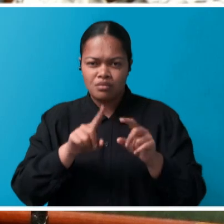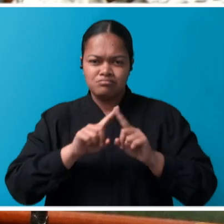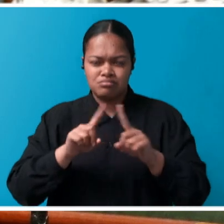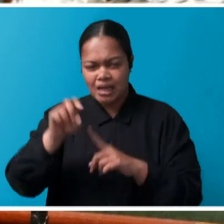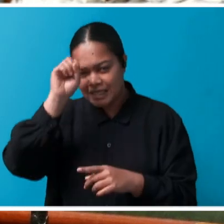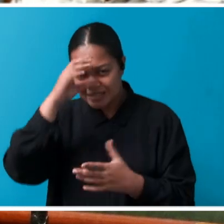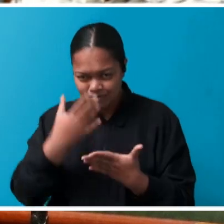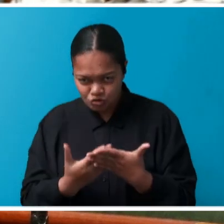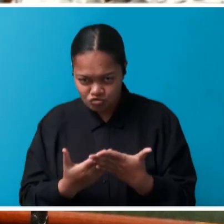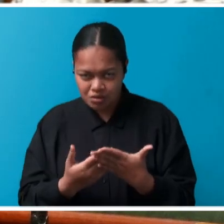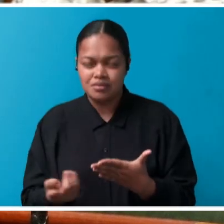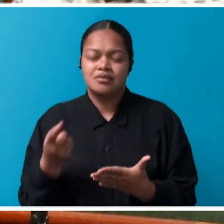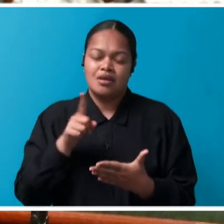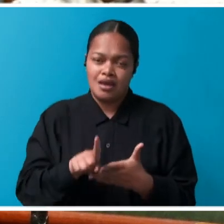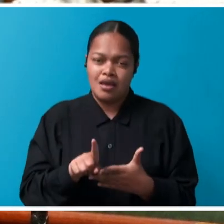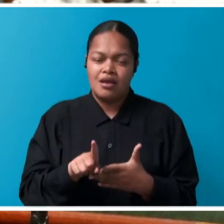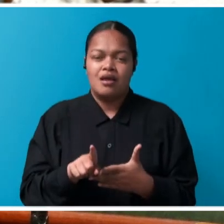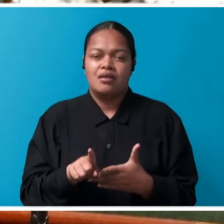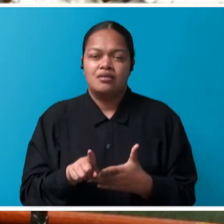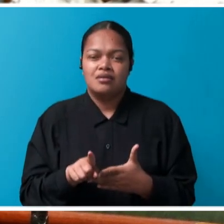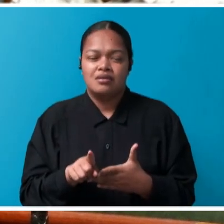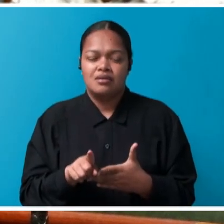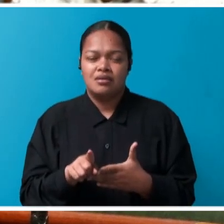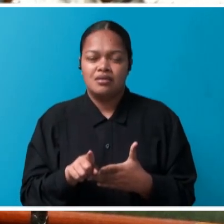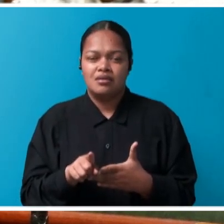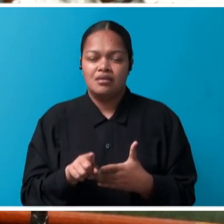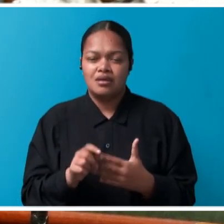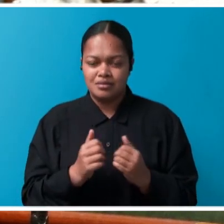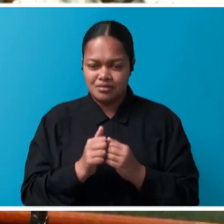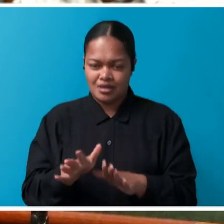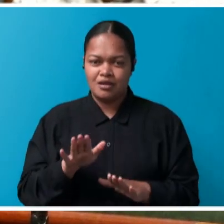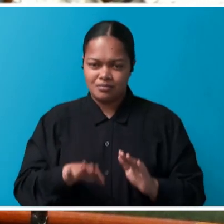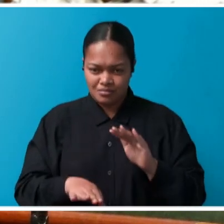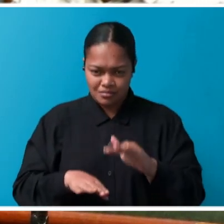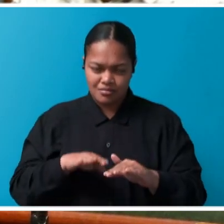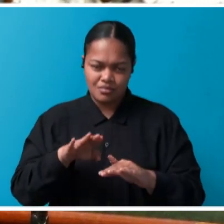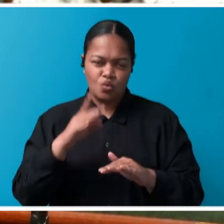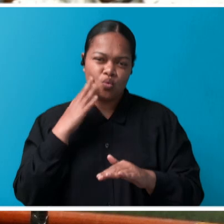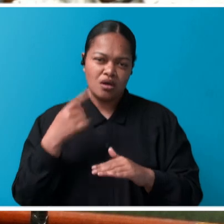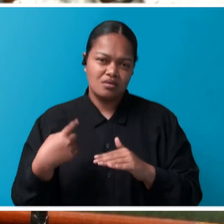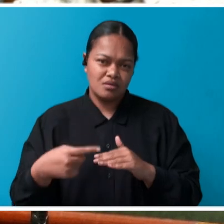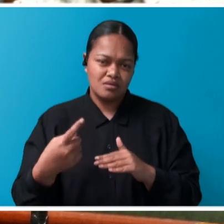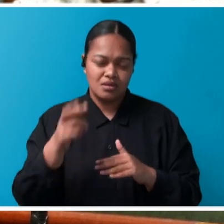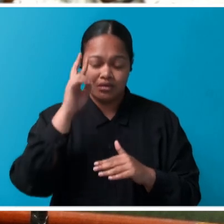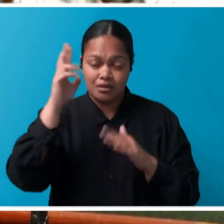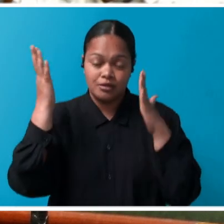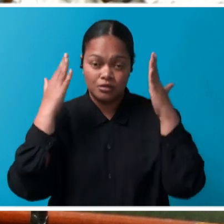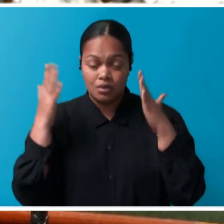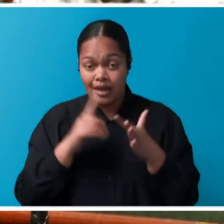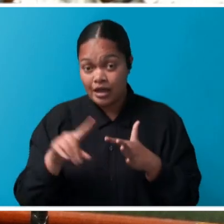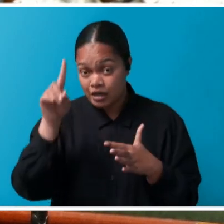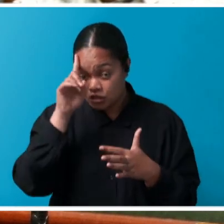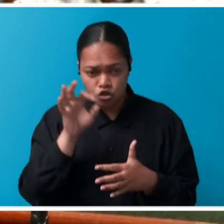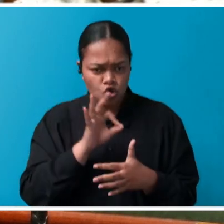experiences and a smaller journey as we move along. Mr. Speaker, sir, education is